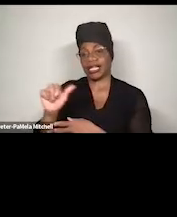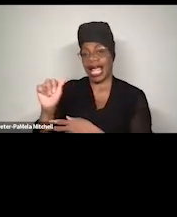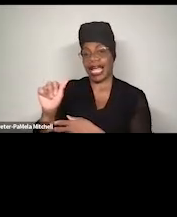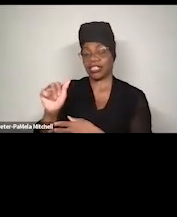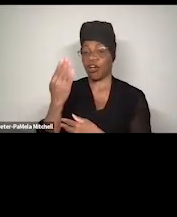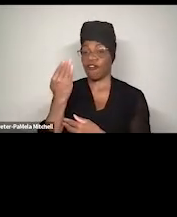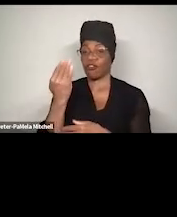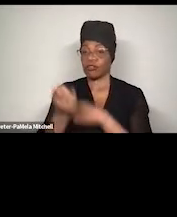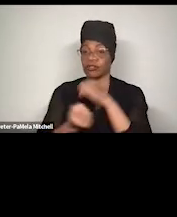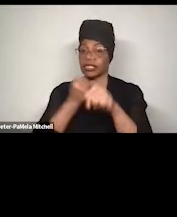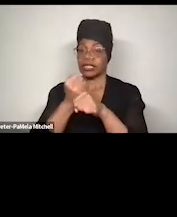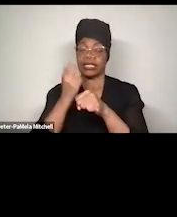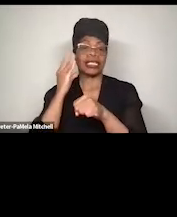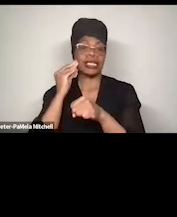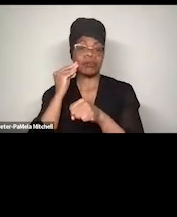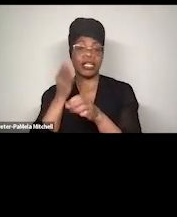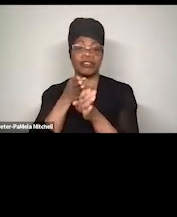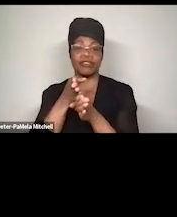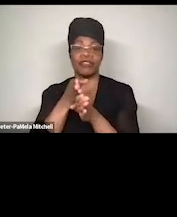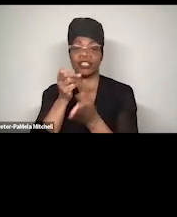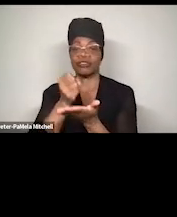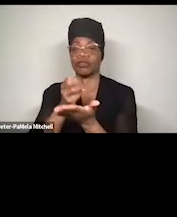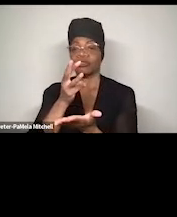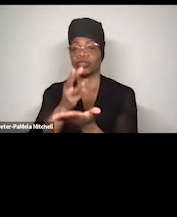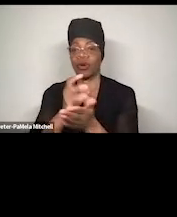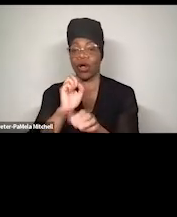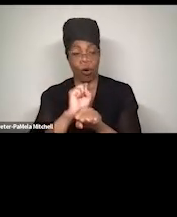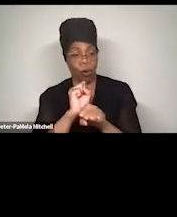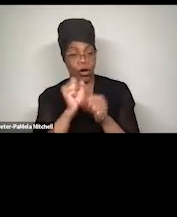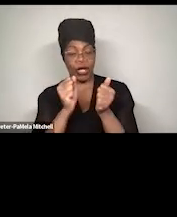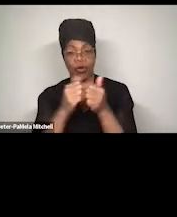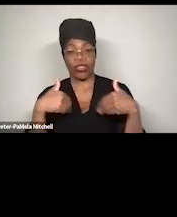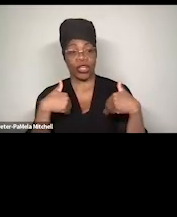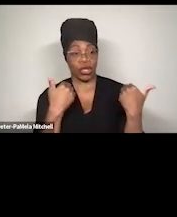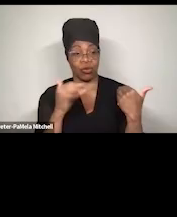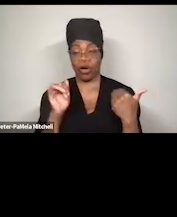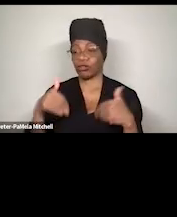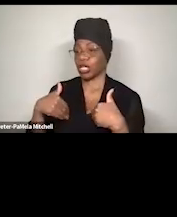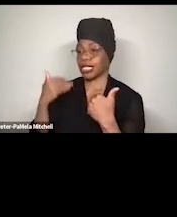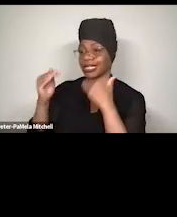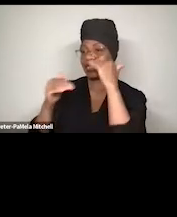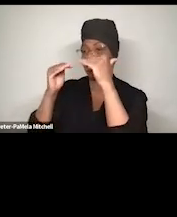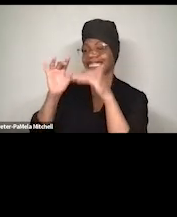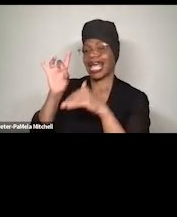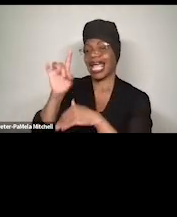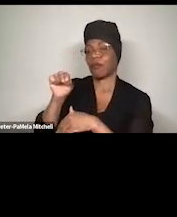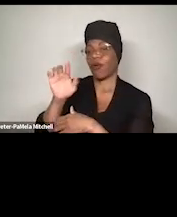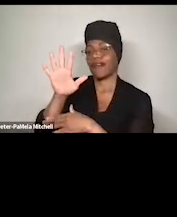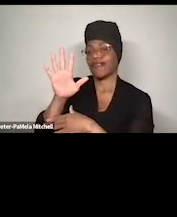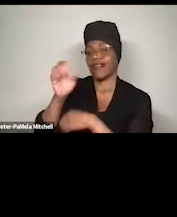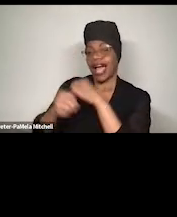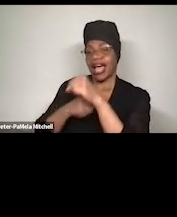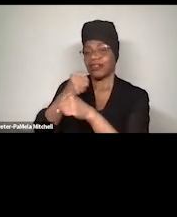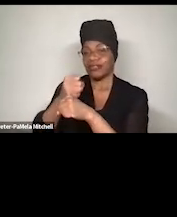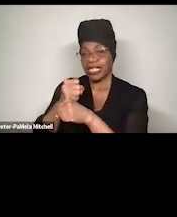years experience in the field of social work, primarily working with youth and young adults, and 8.5 years working at My Friend's